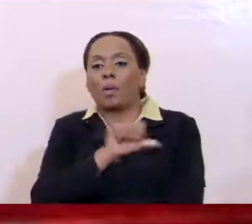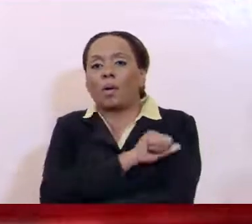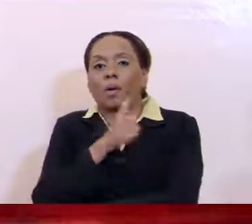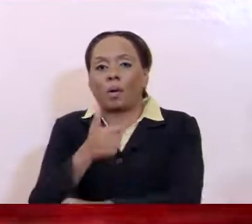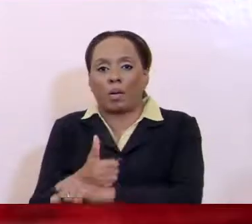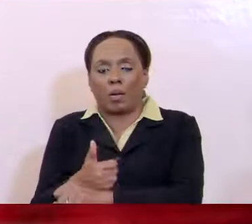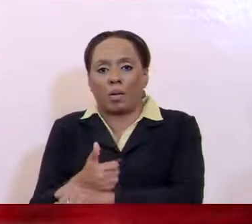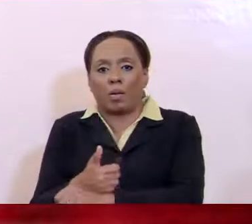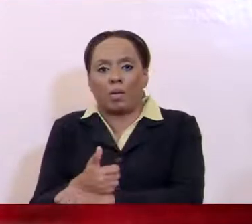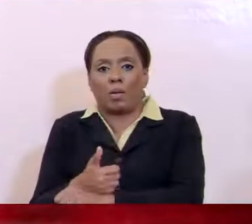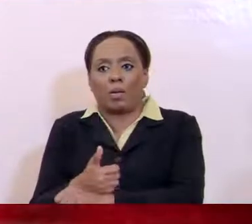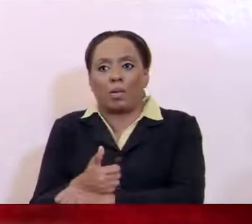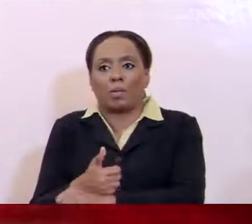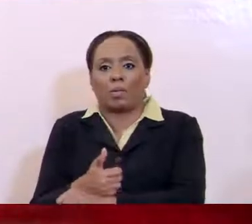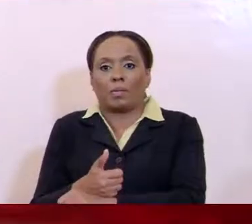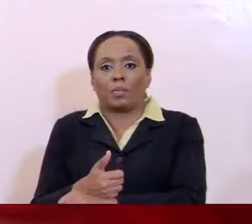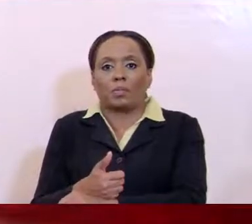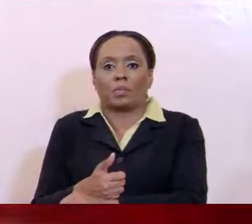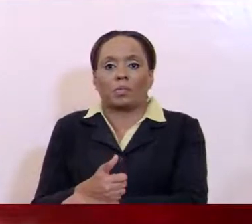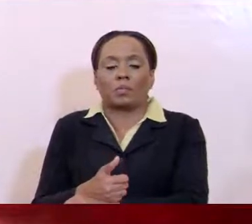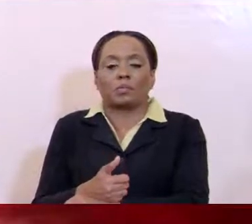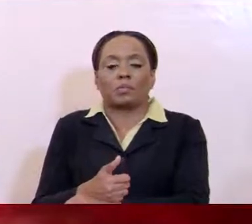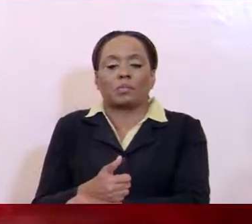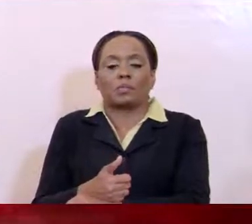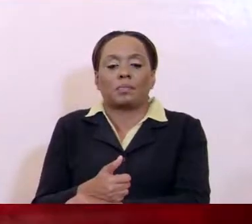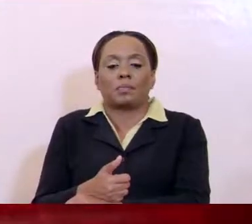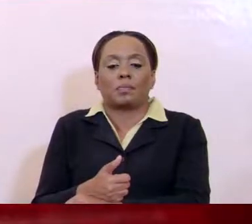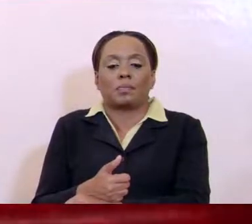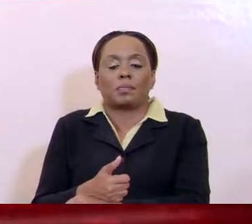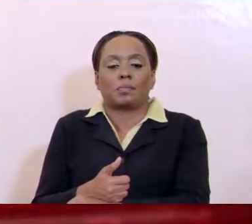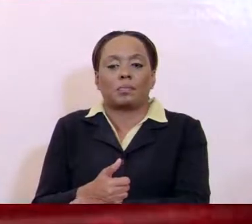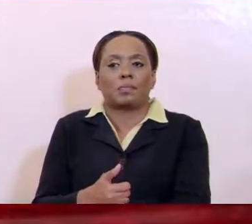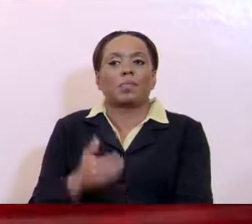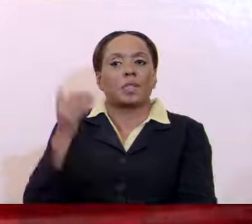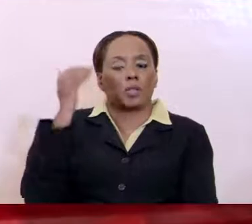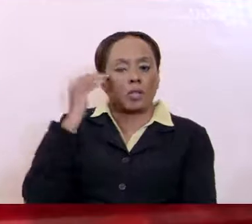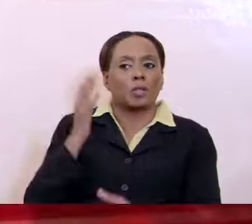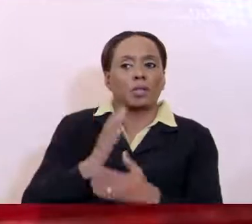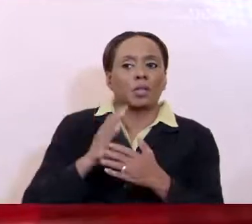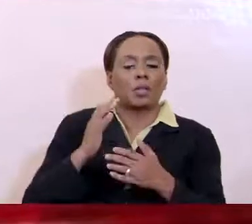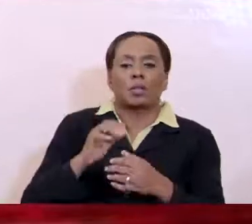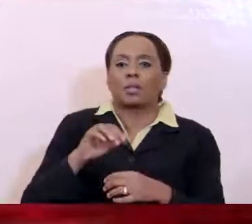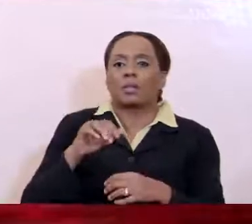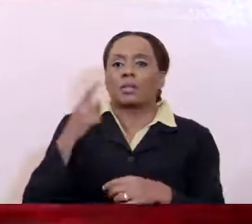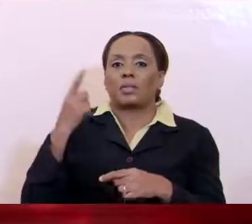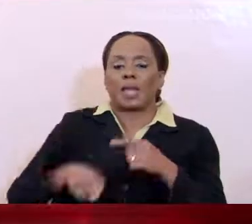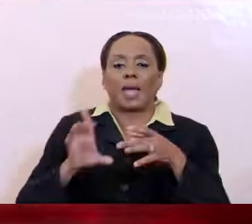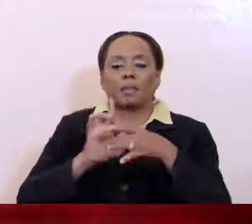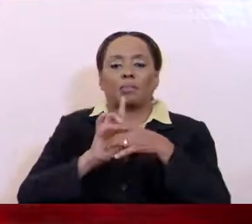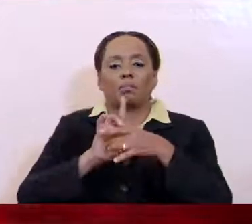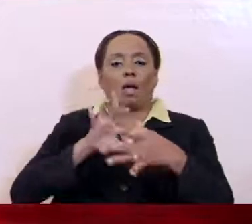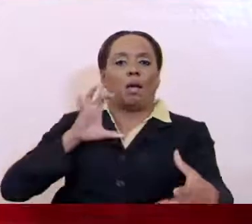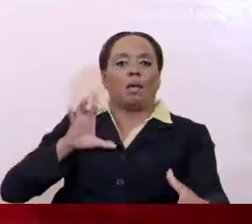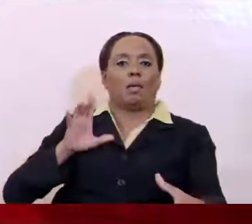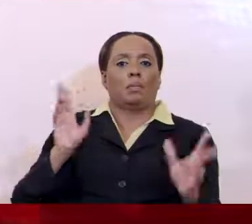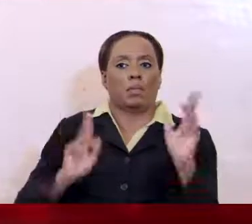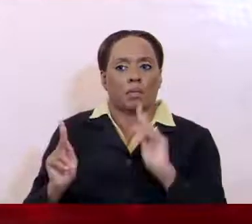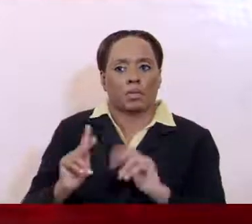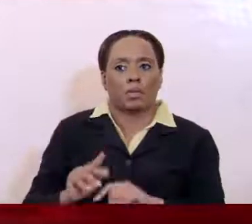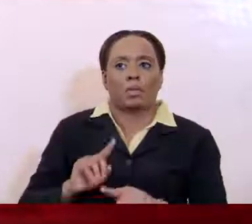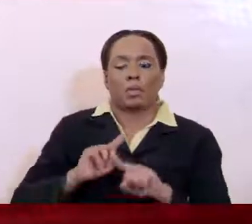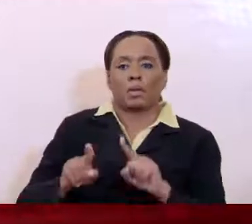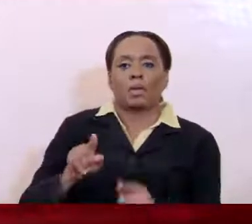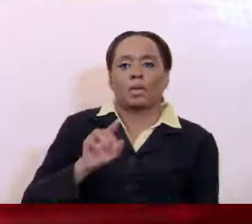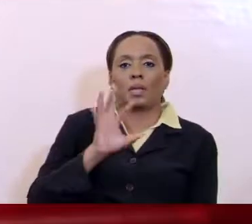regarding inability to pay utilities at this point in time, that there's supposed to be no disconnections. However, Digicel and Flow have